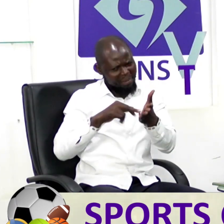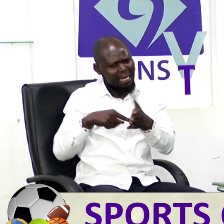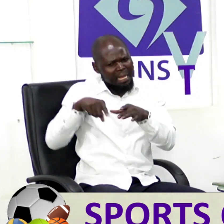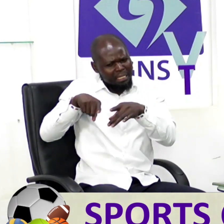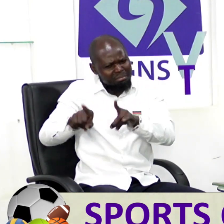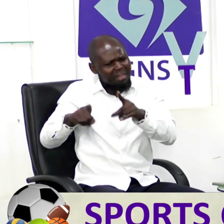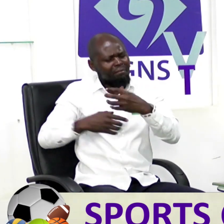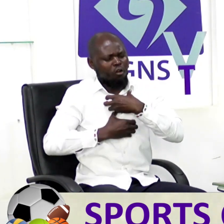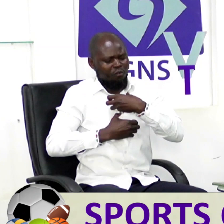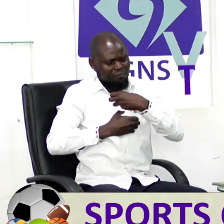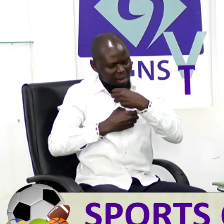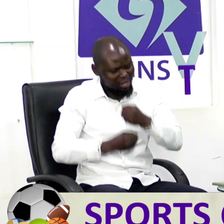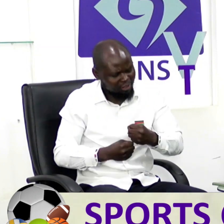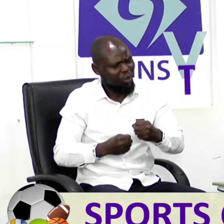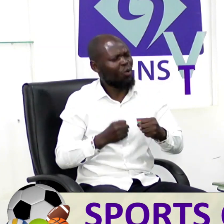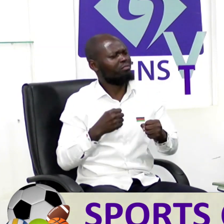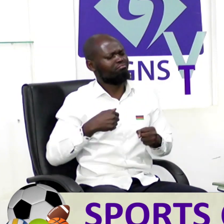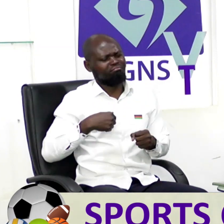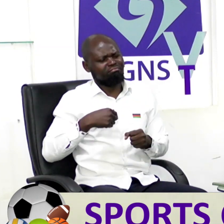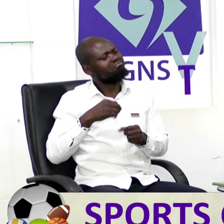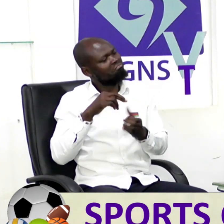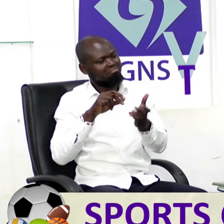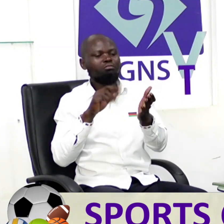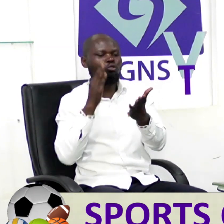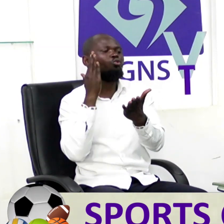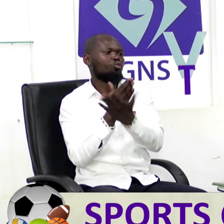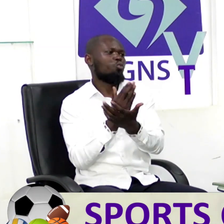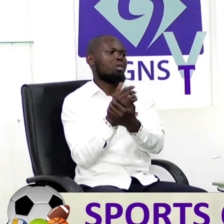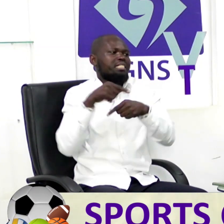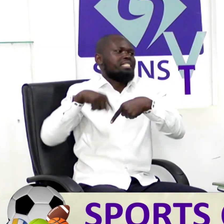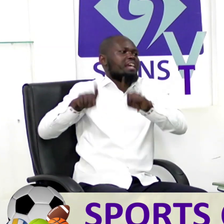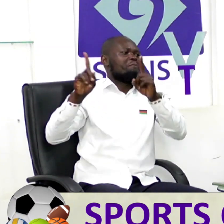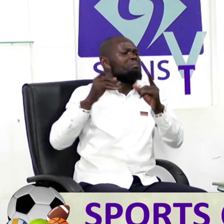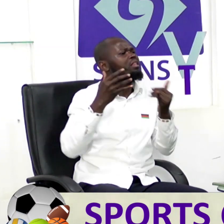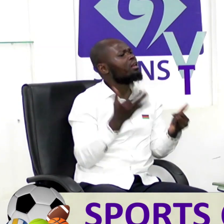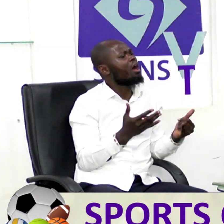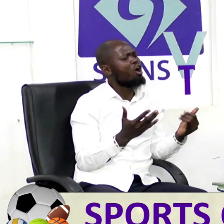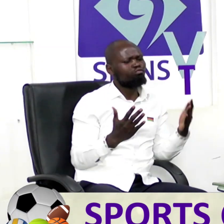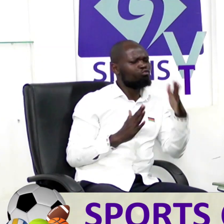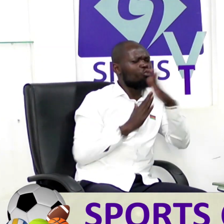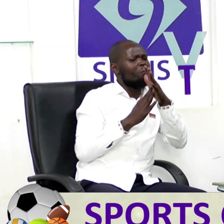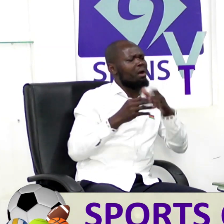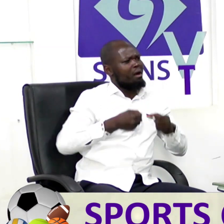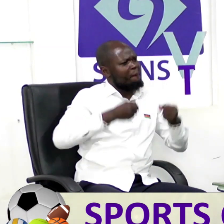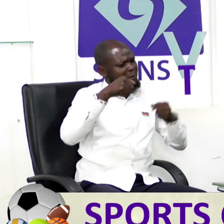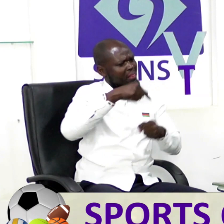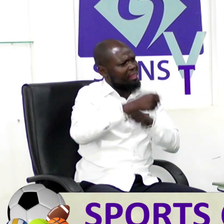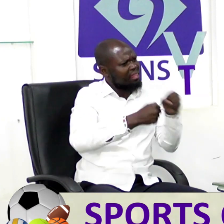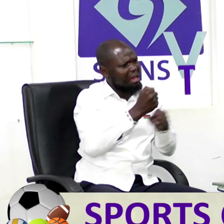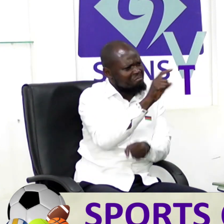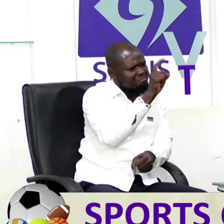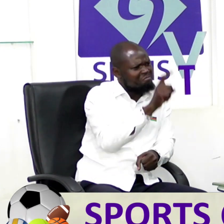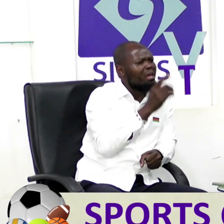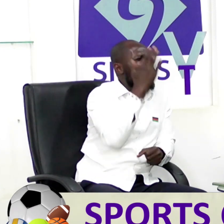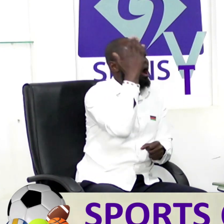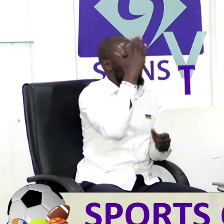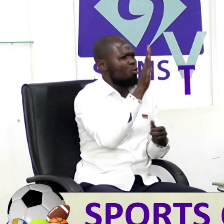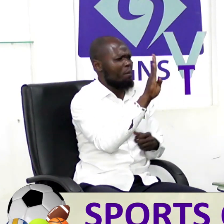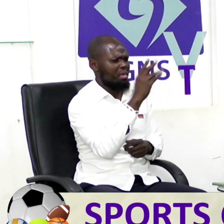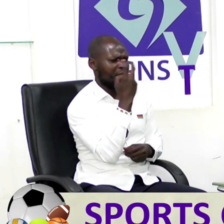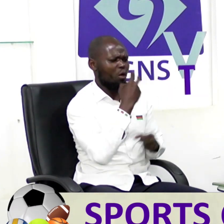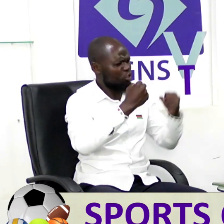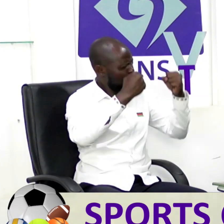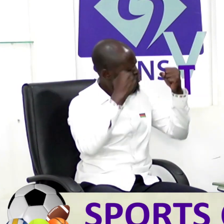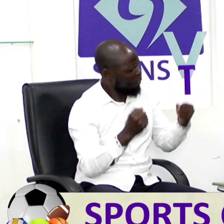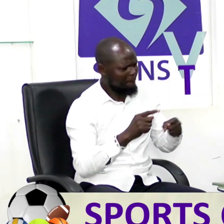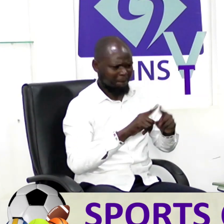if Salah is out, the same way Liverpool is still winning. So, do you think this year they